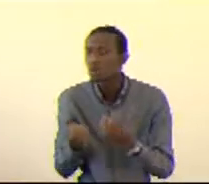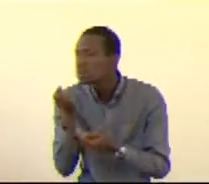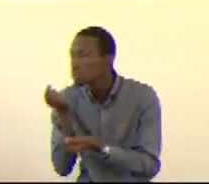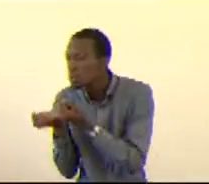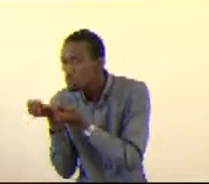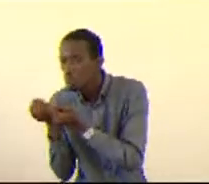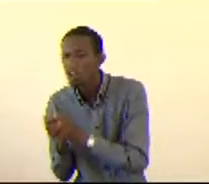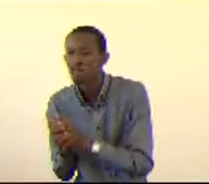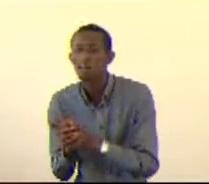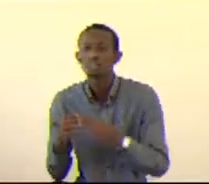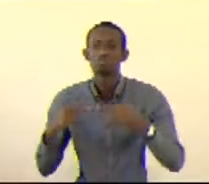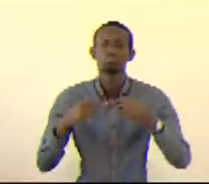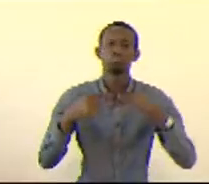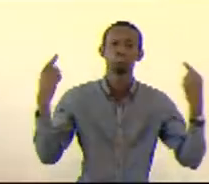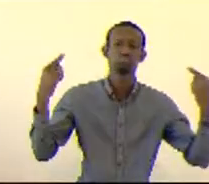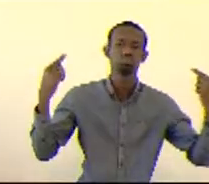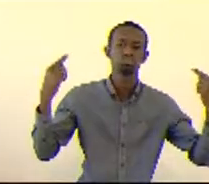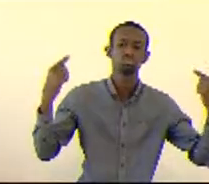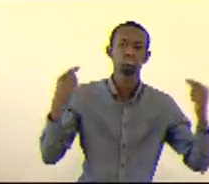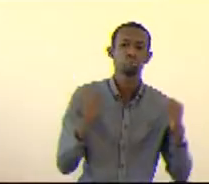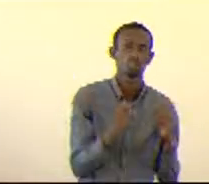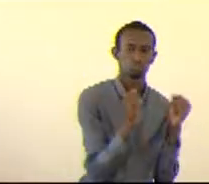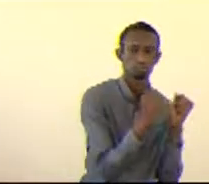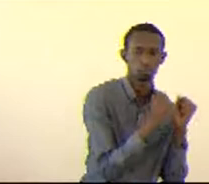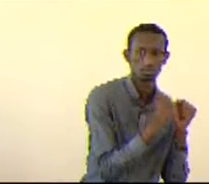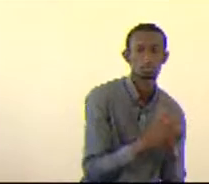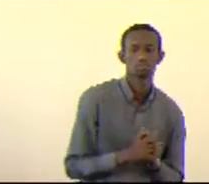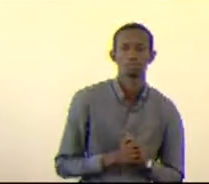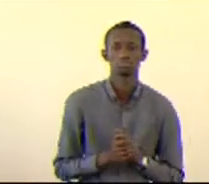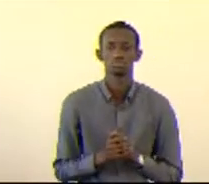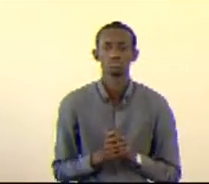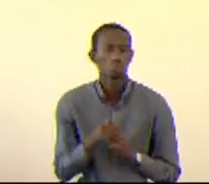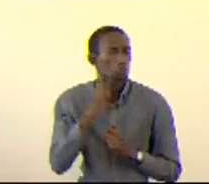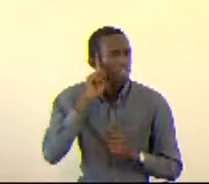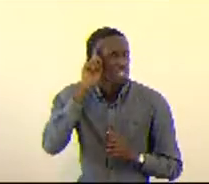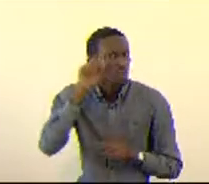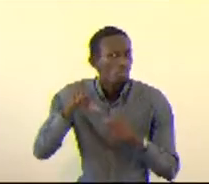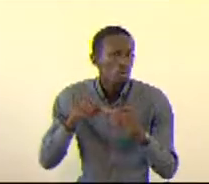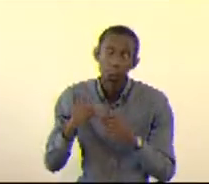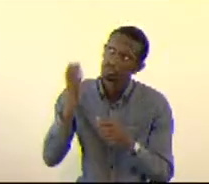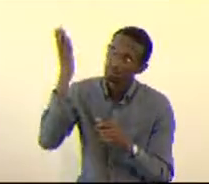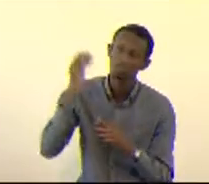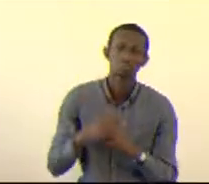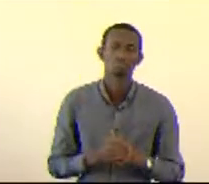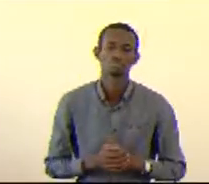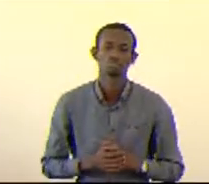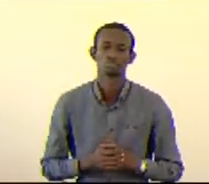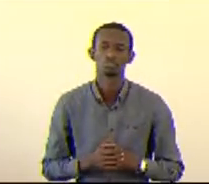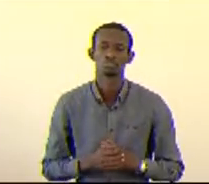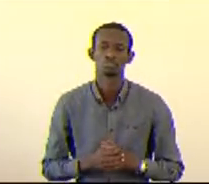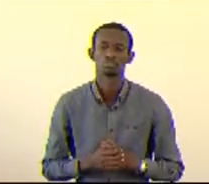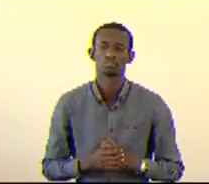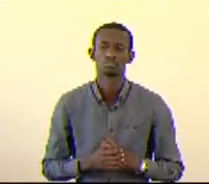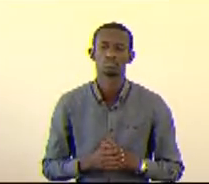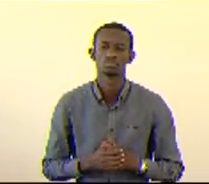cooling. Okay? So think about that. That should be quite easy for you to appreciate. Now,